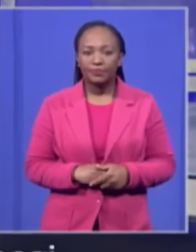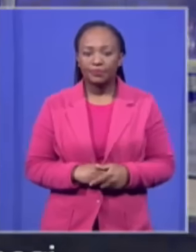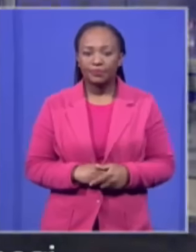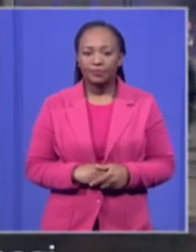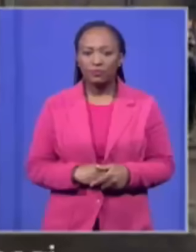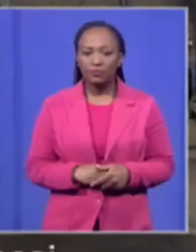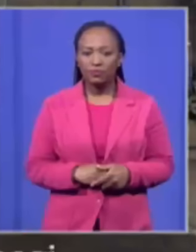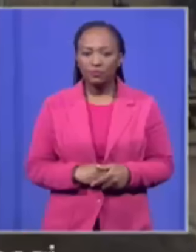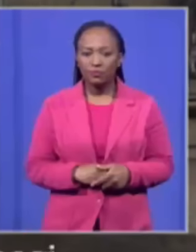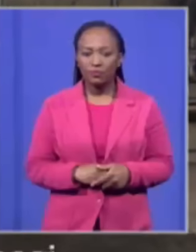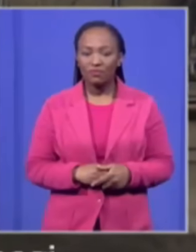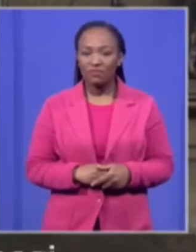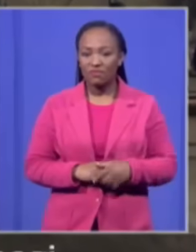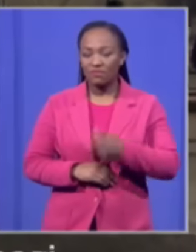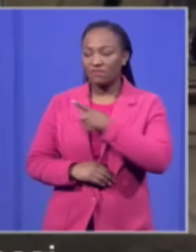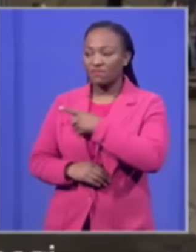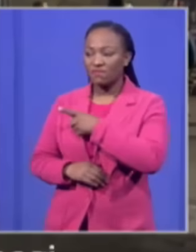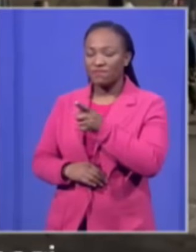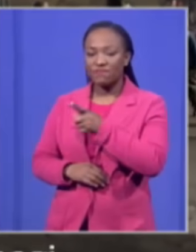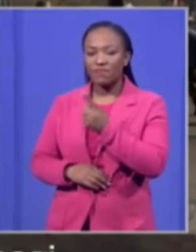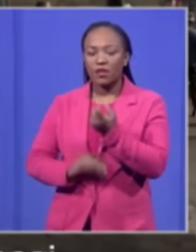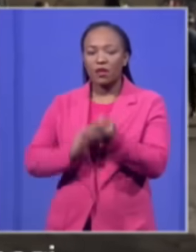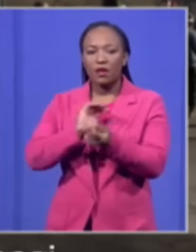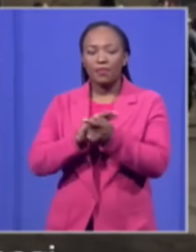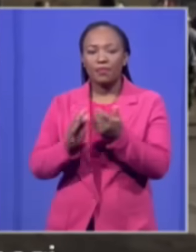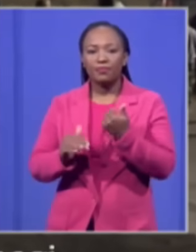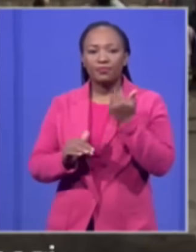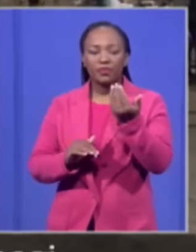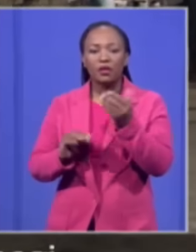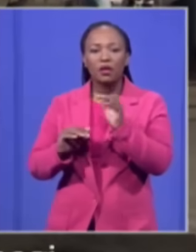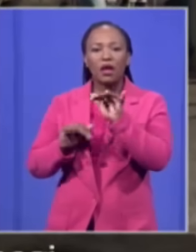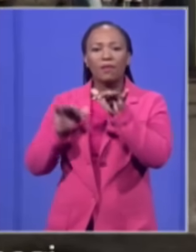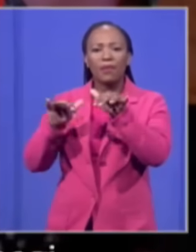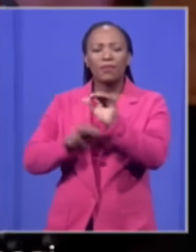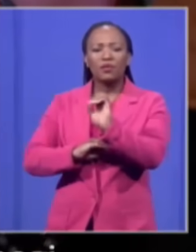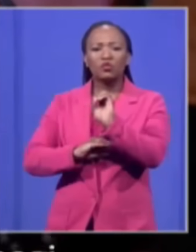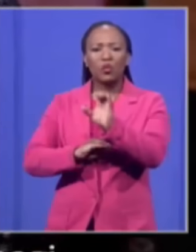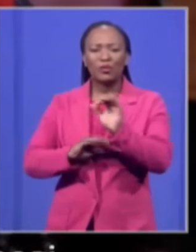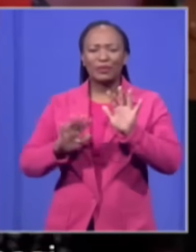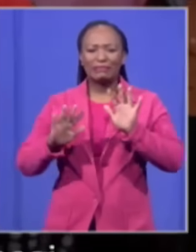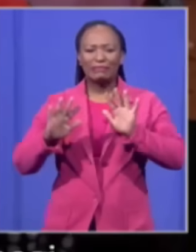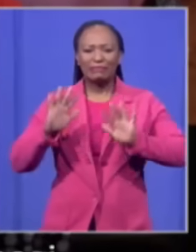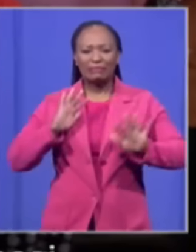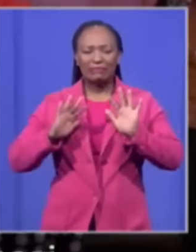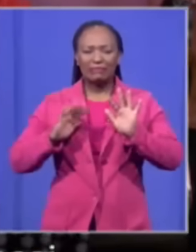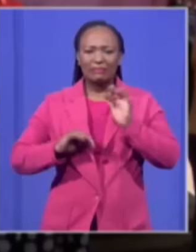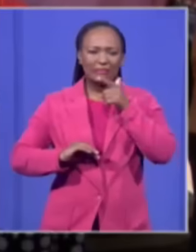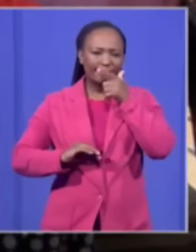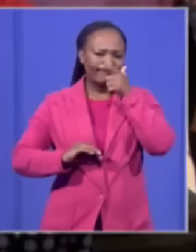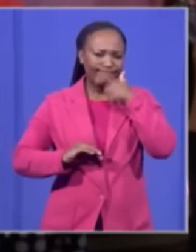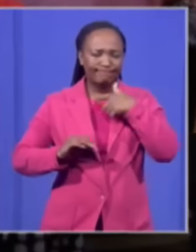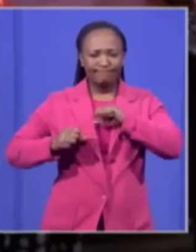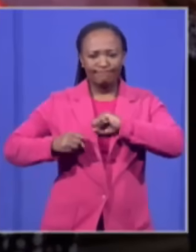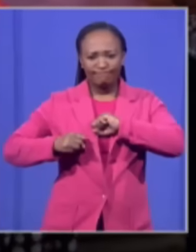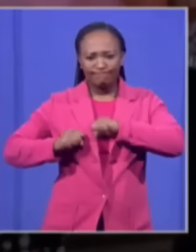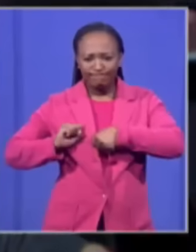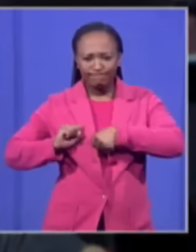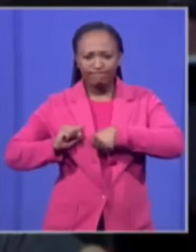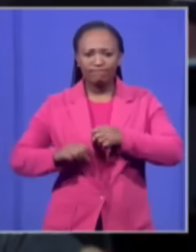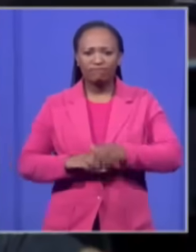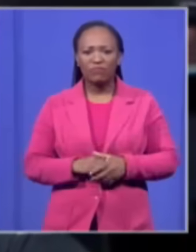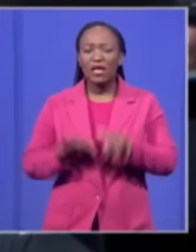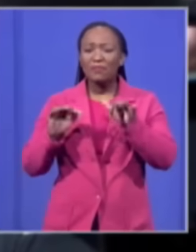Tse ke ditlamorago tsa matlhotlhapelo a tlogetseng baagi ba Soweto mo maemong a sa iketlang. People that have been bullying us for a very long